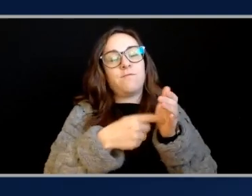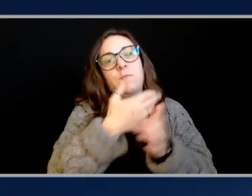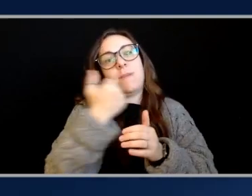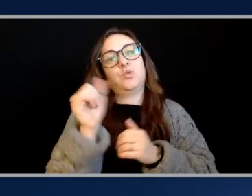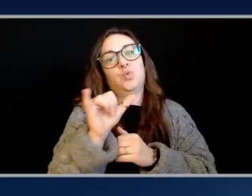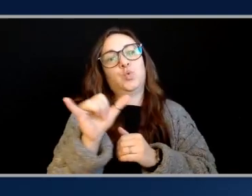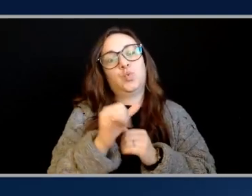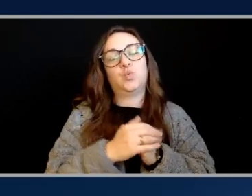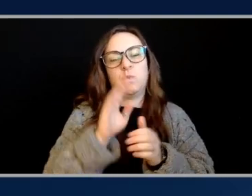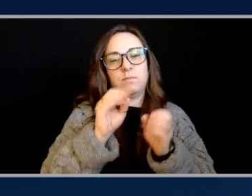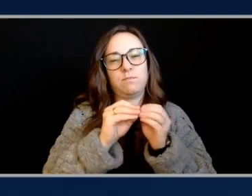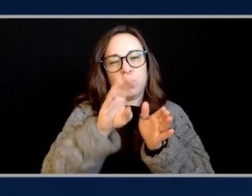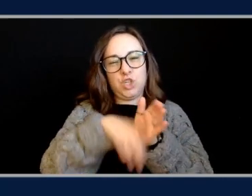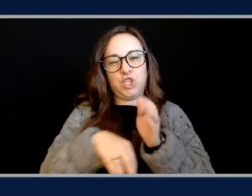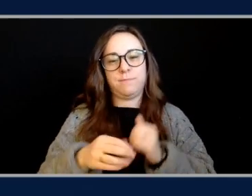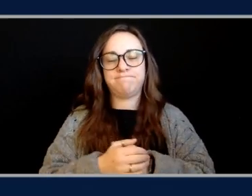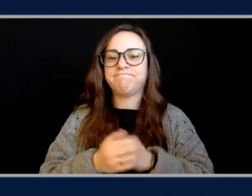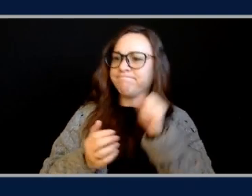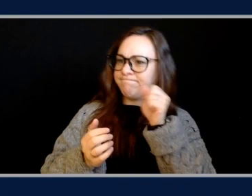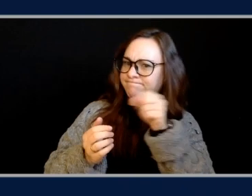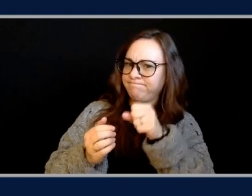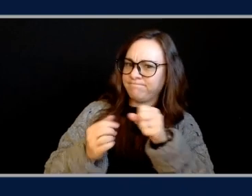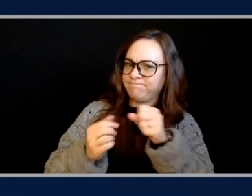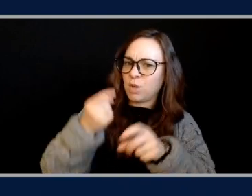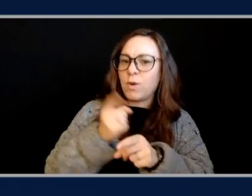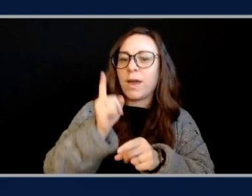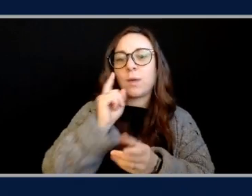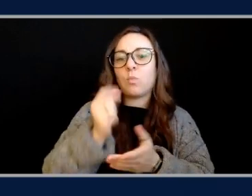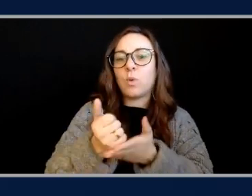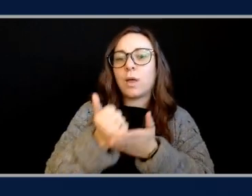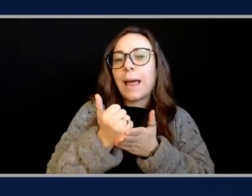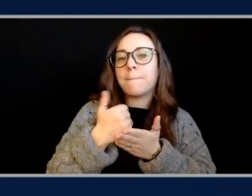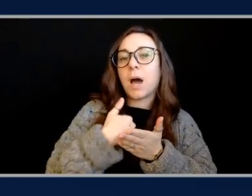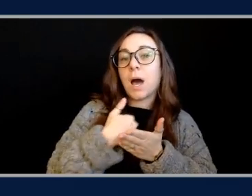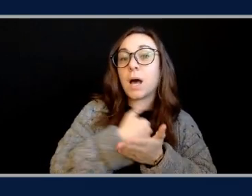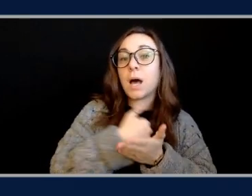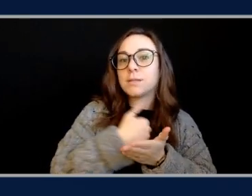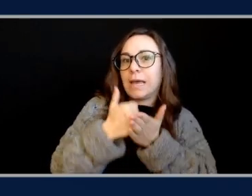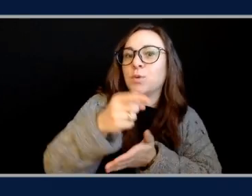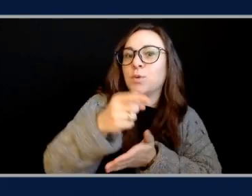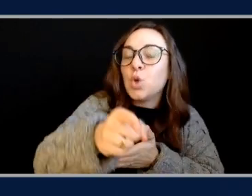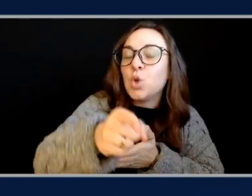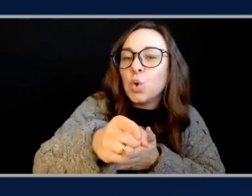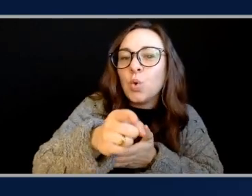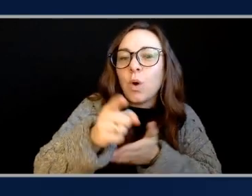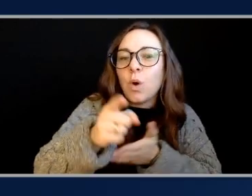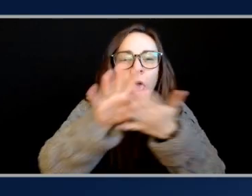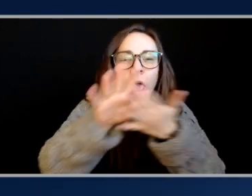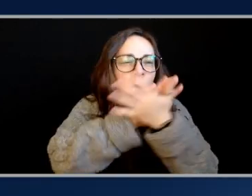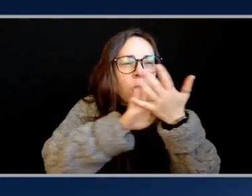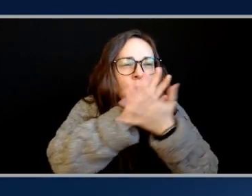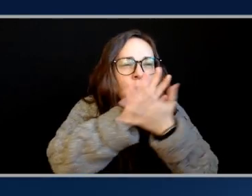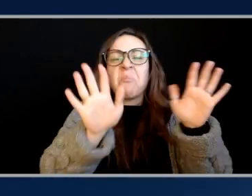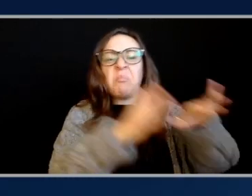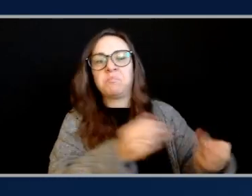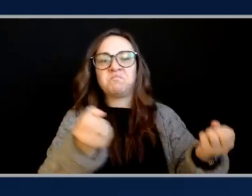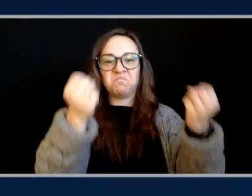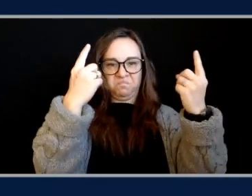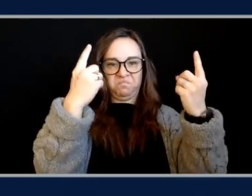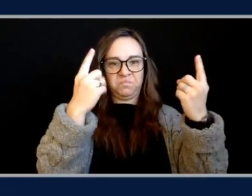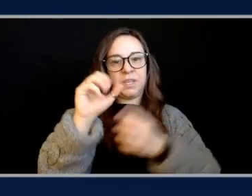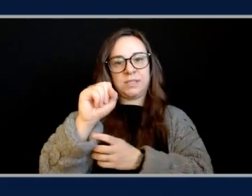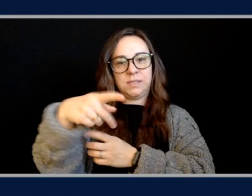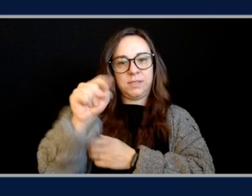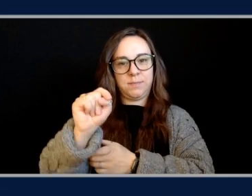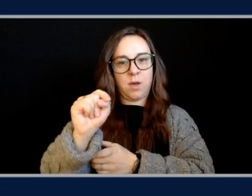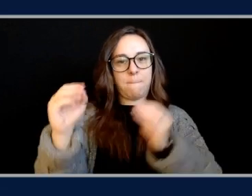Jeff's point, it will help us or help you demystify Spot a little bit, and give you a lot more tools. And